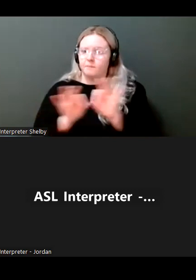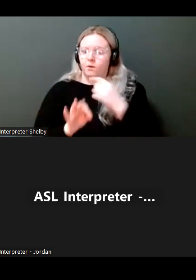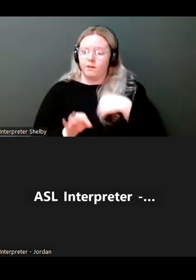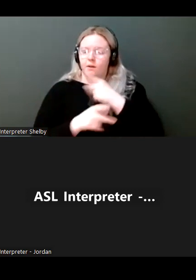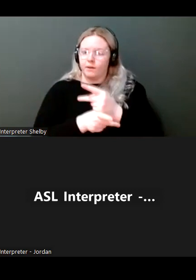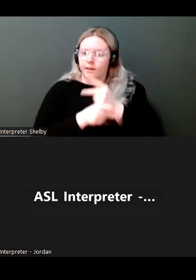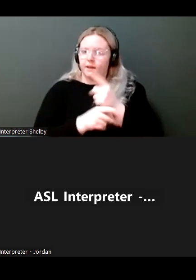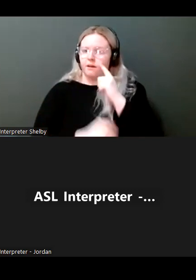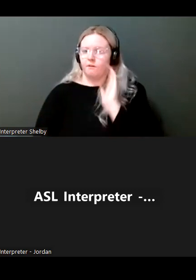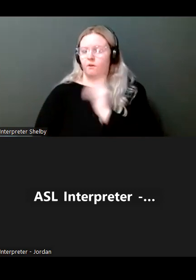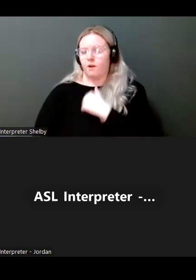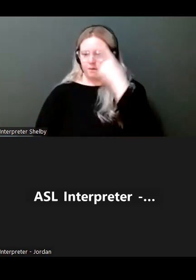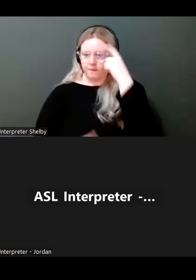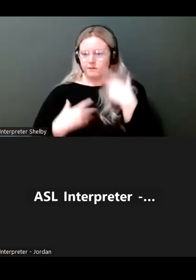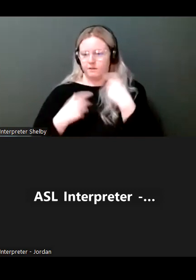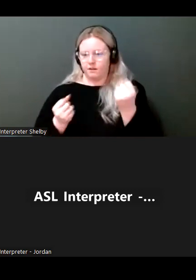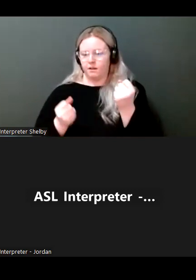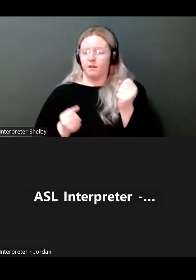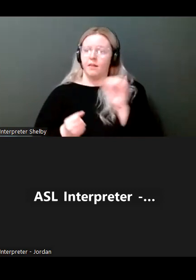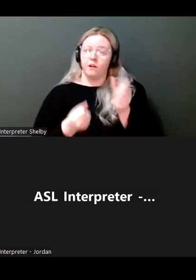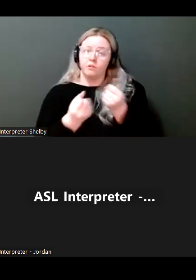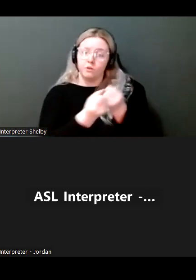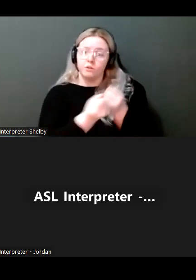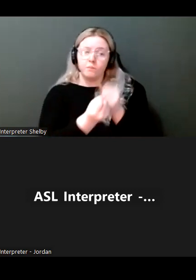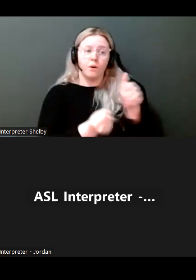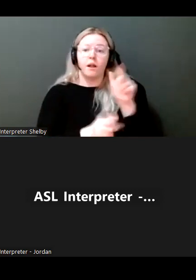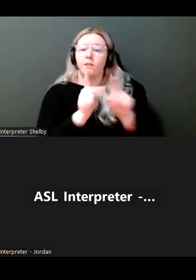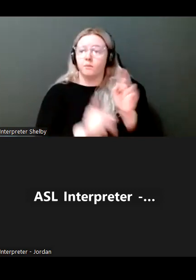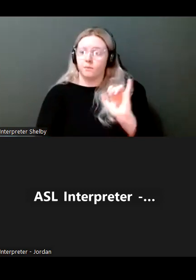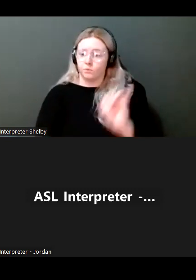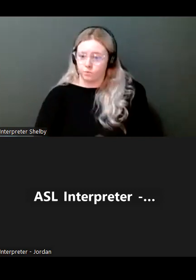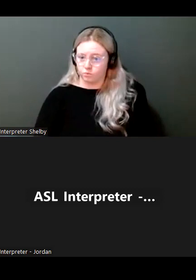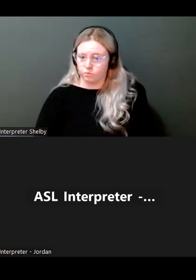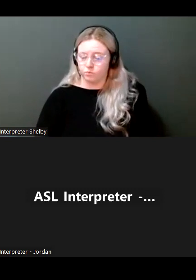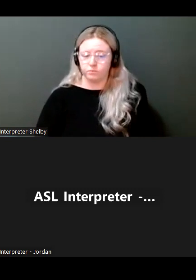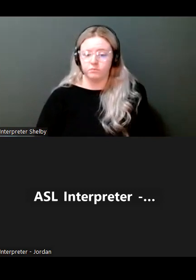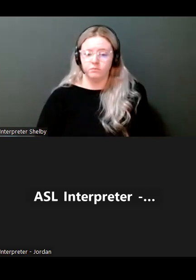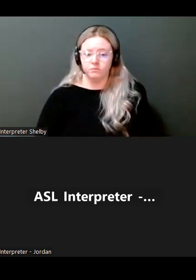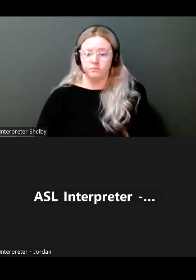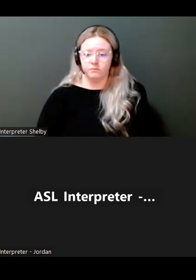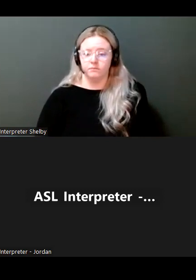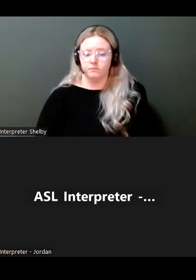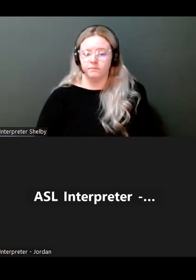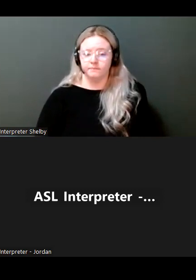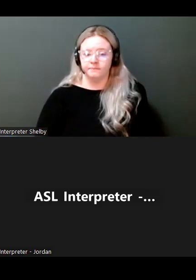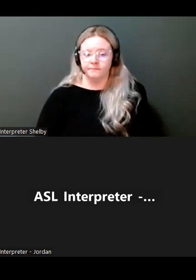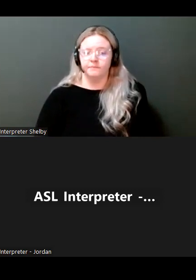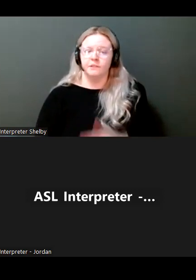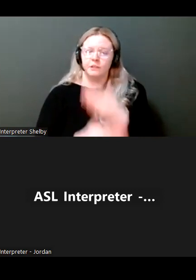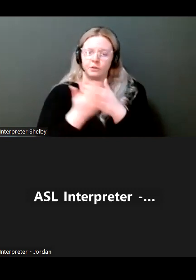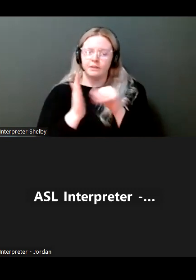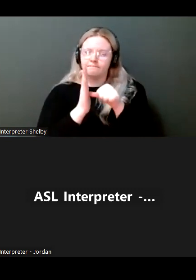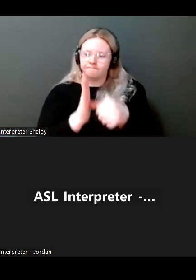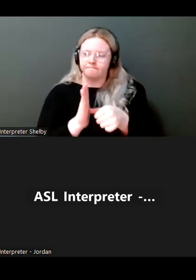health and, to also help other people as well. So some of the key components of the definition,